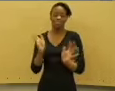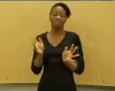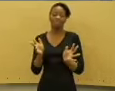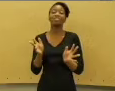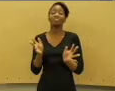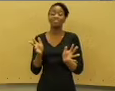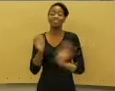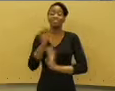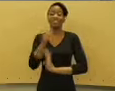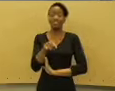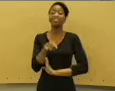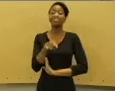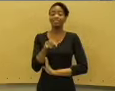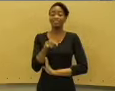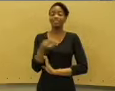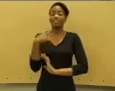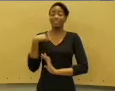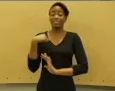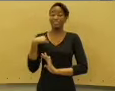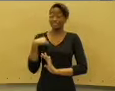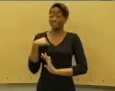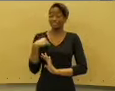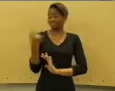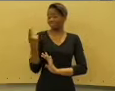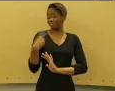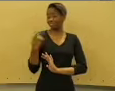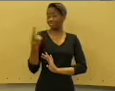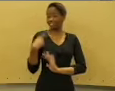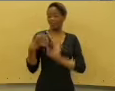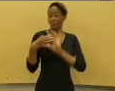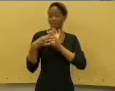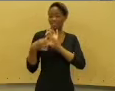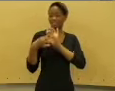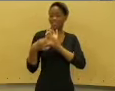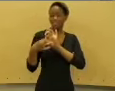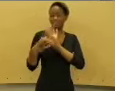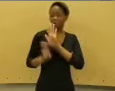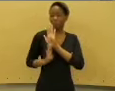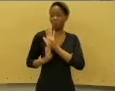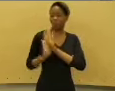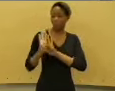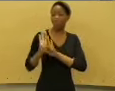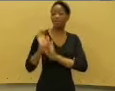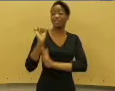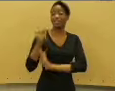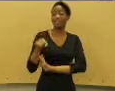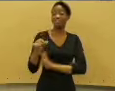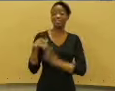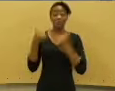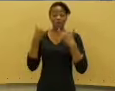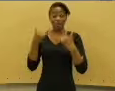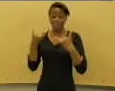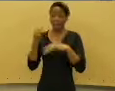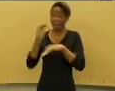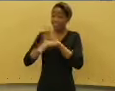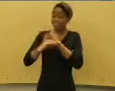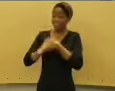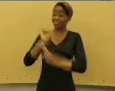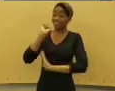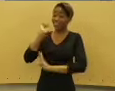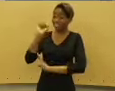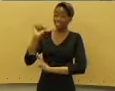really changed and it's improved our relationship because now my kid tells her friends to tell their parents to get in touch with me to buy